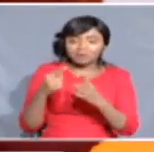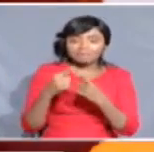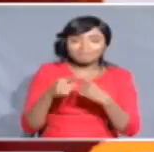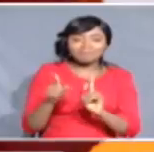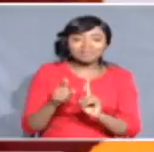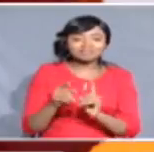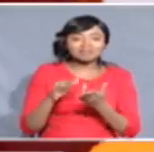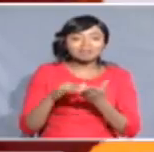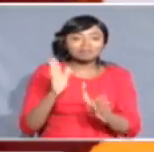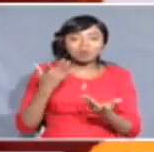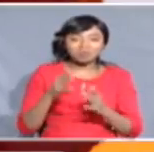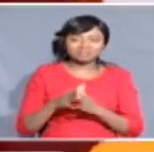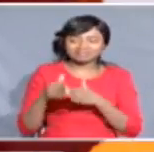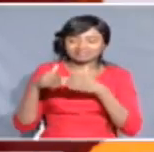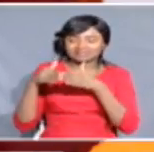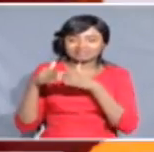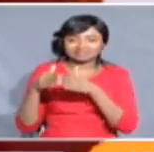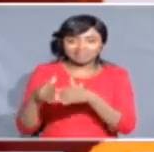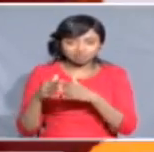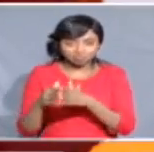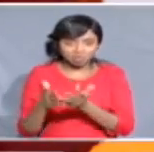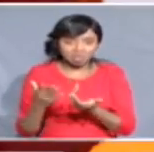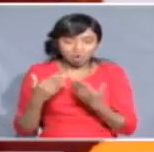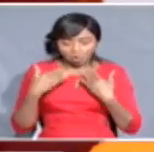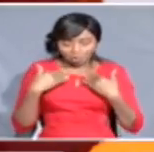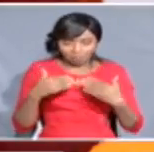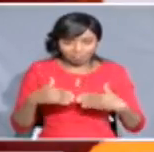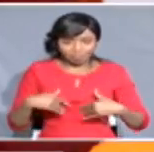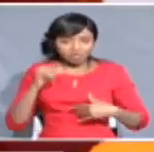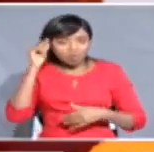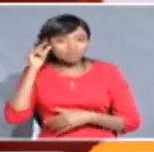it will be a sexual attack. And once they attack you, they turn